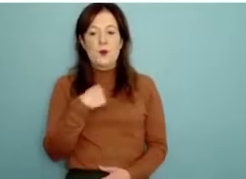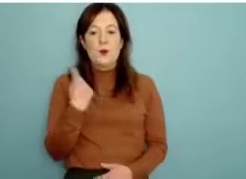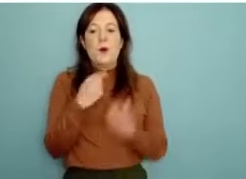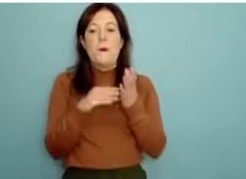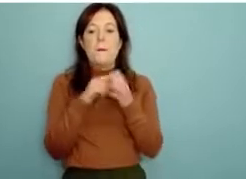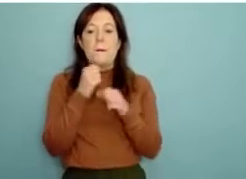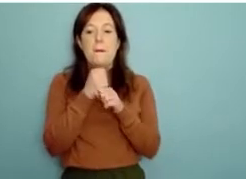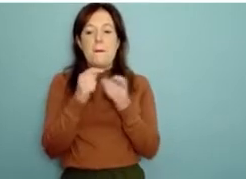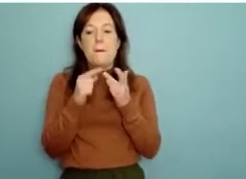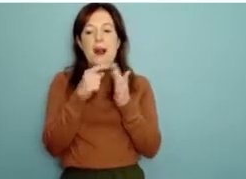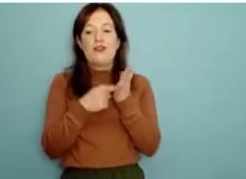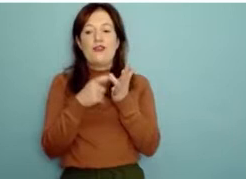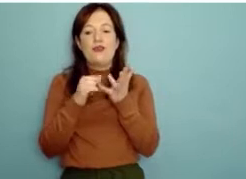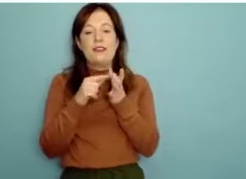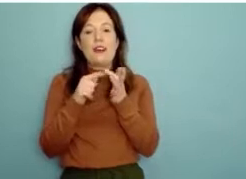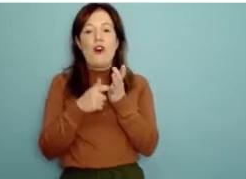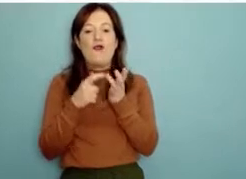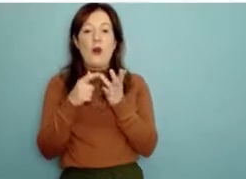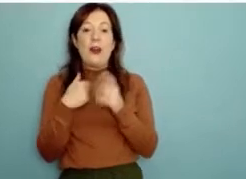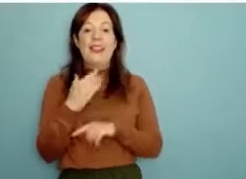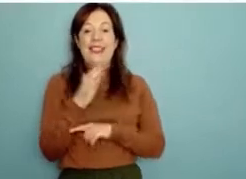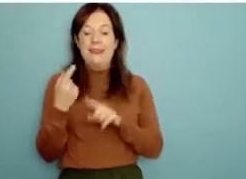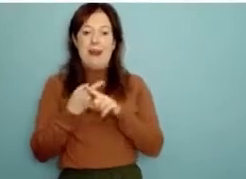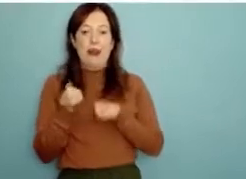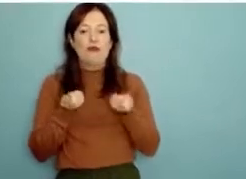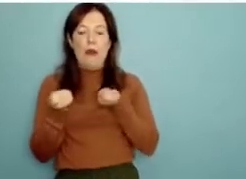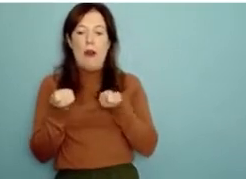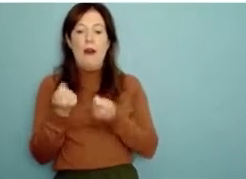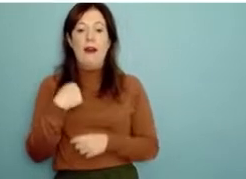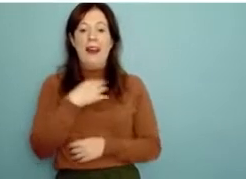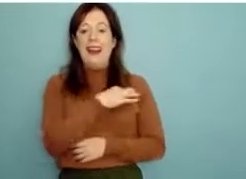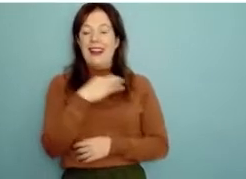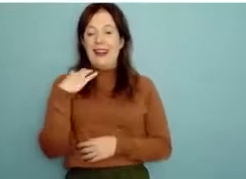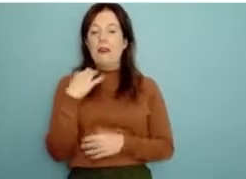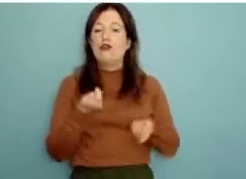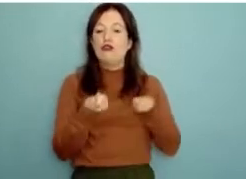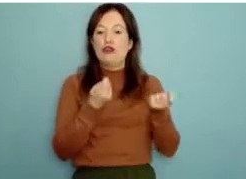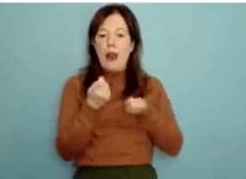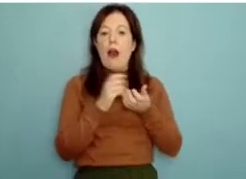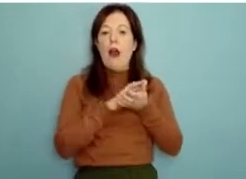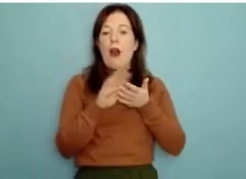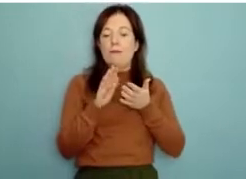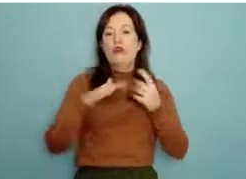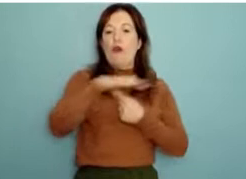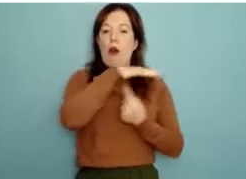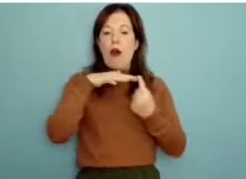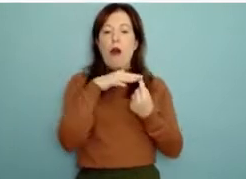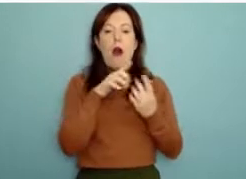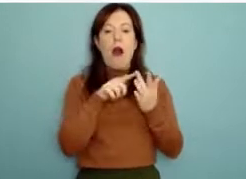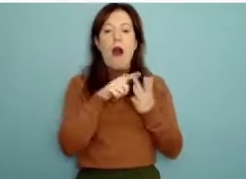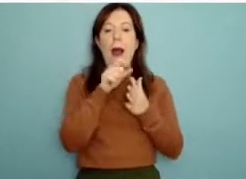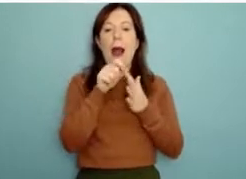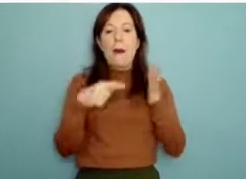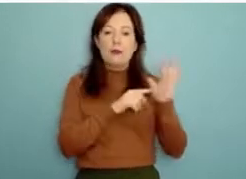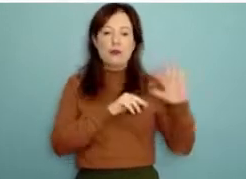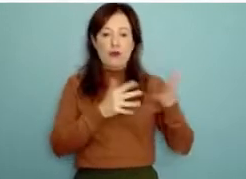Professions Network in the East of England. I'm a clinical lead for Hertfordshire Partnerships NHS Trust in our IAPT services and